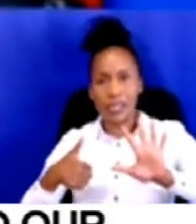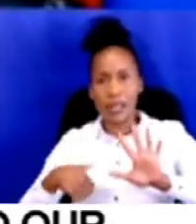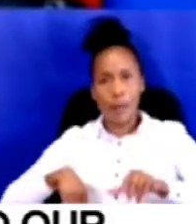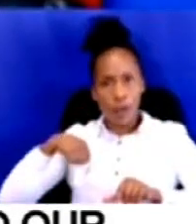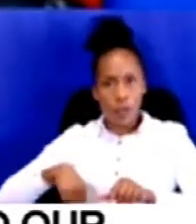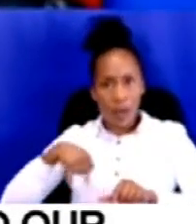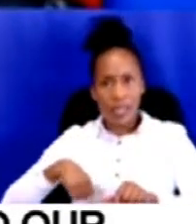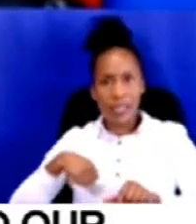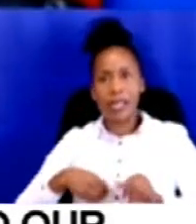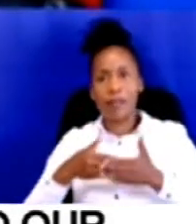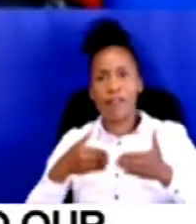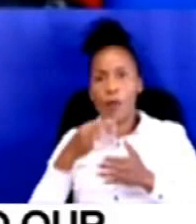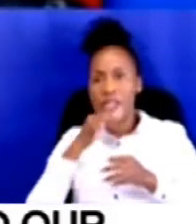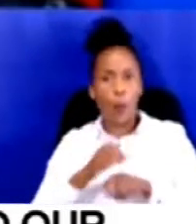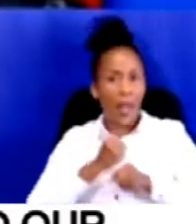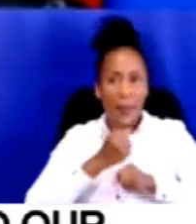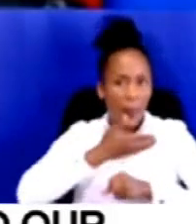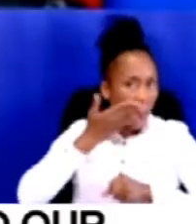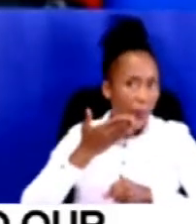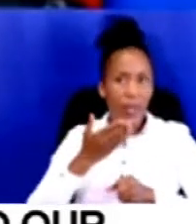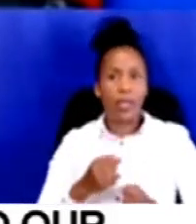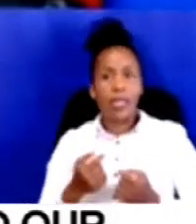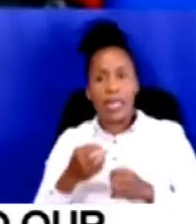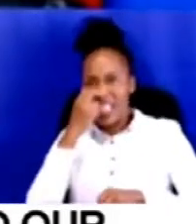as dysfunctional and needing urgent support.